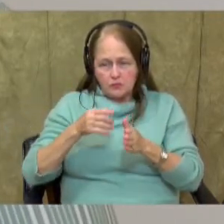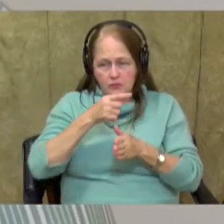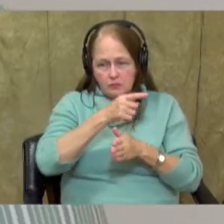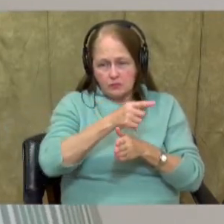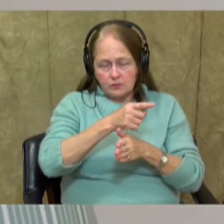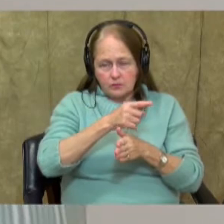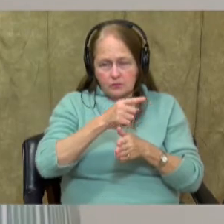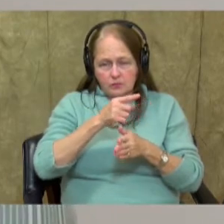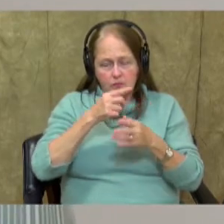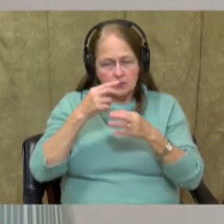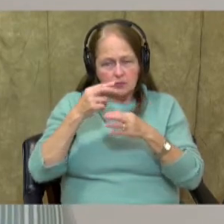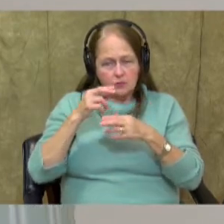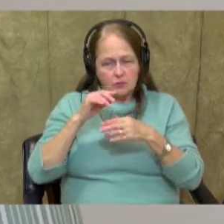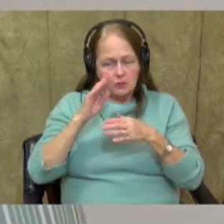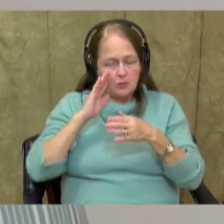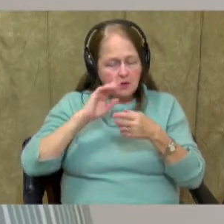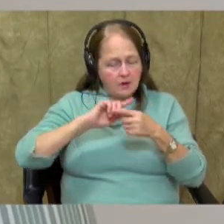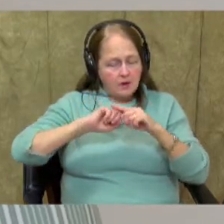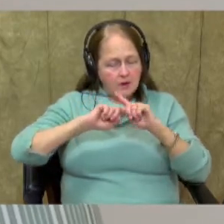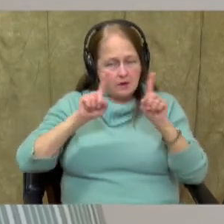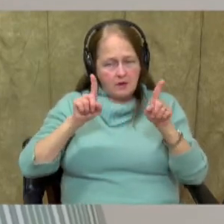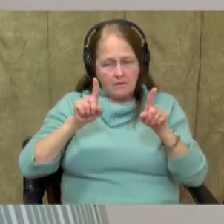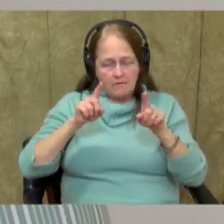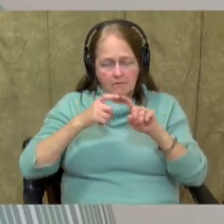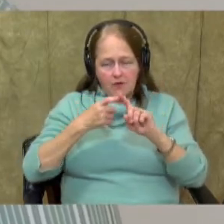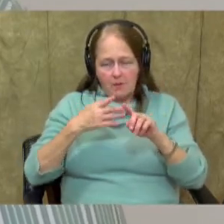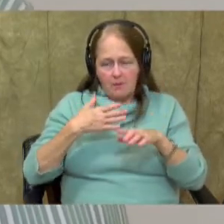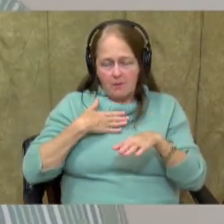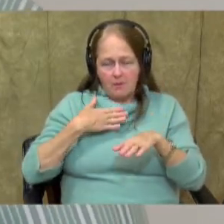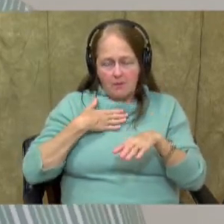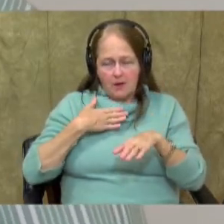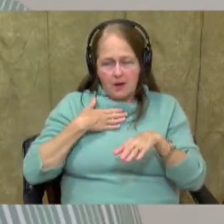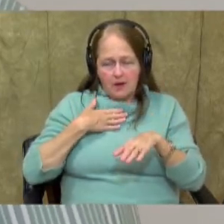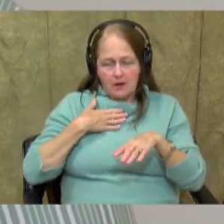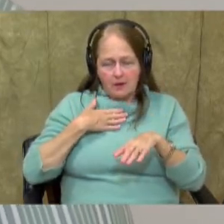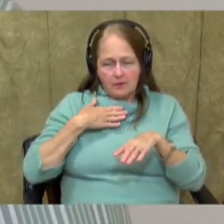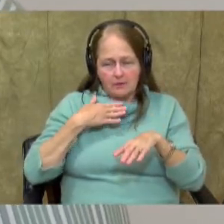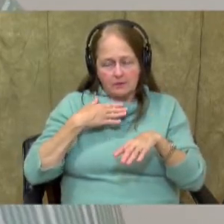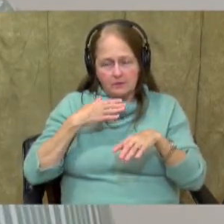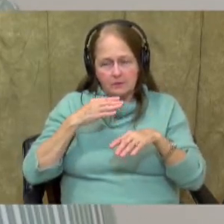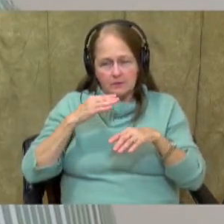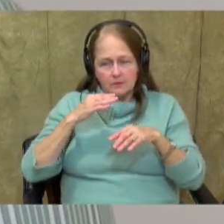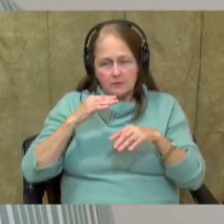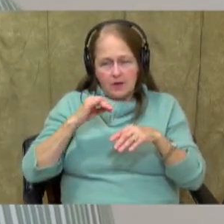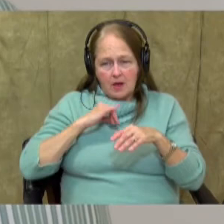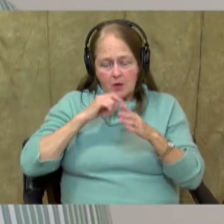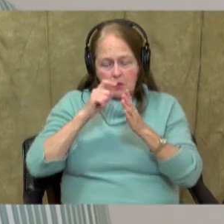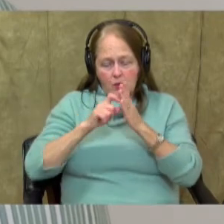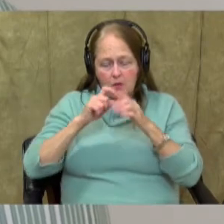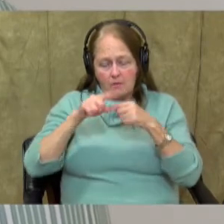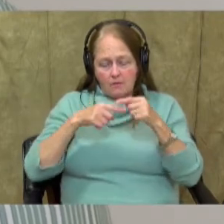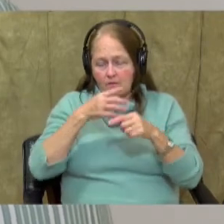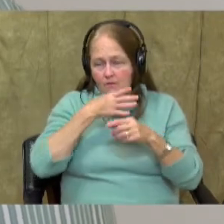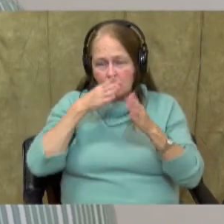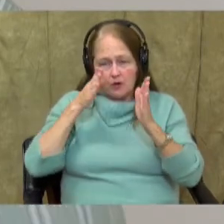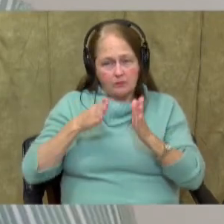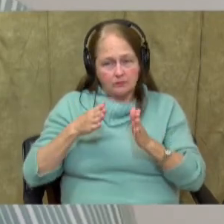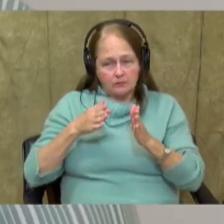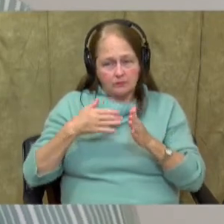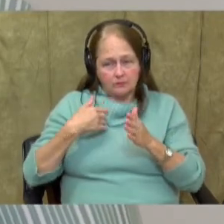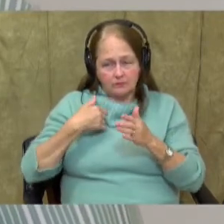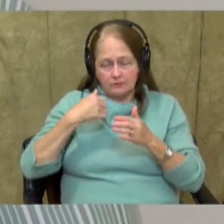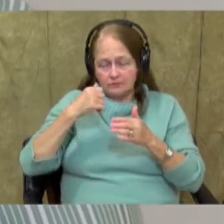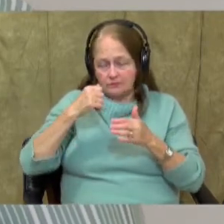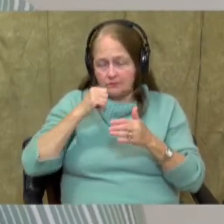his response is going to be totally opposite of mine, and vice versa. If I had to write a paper about farming, mine